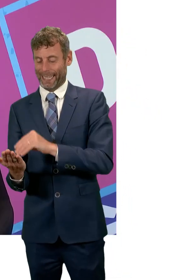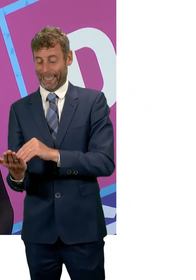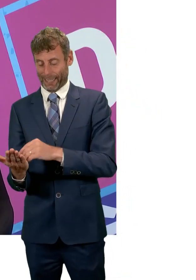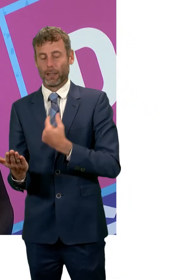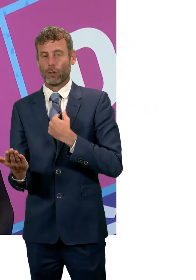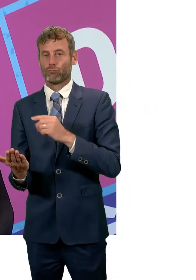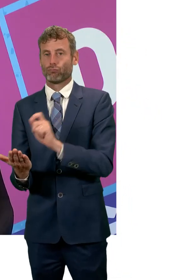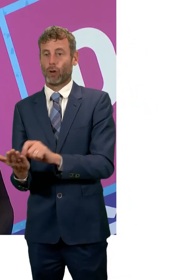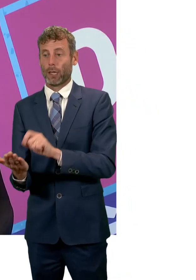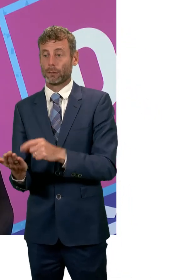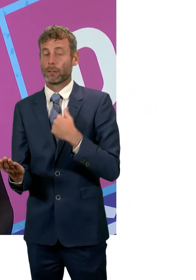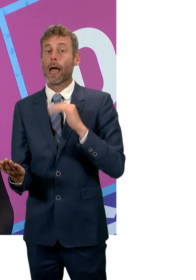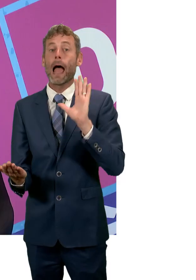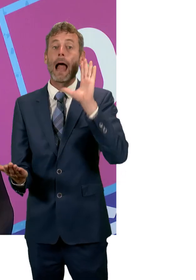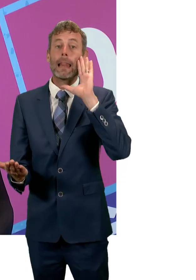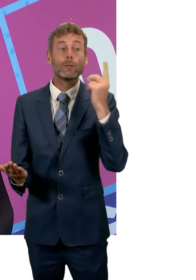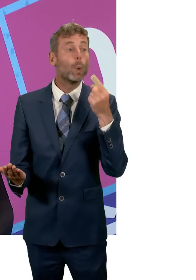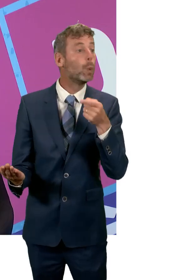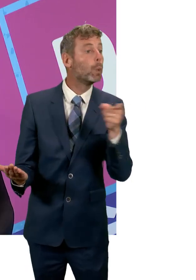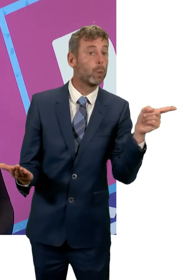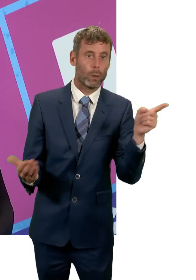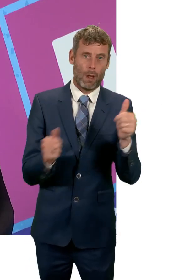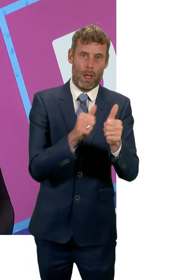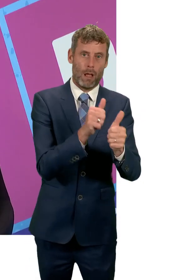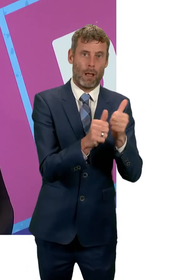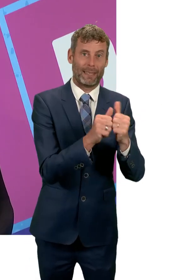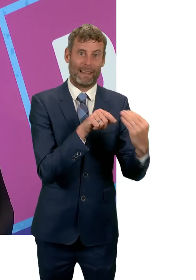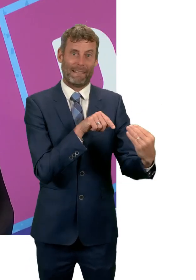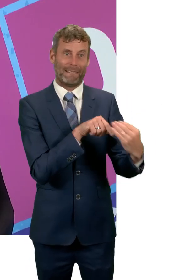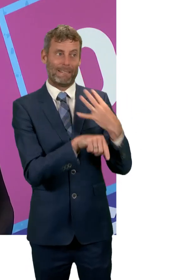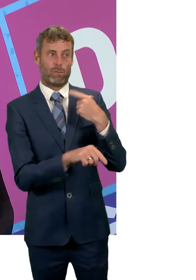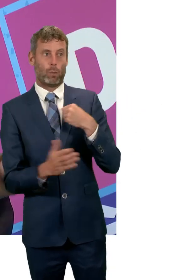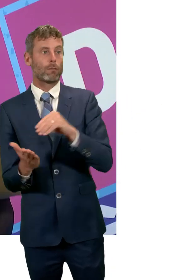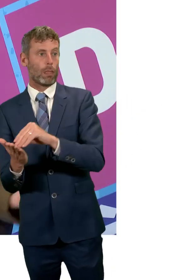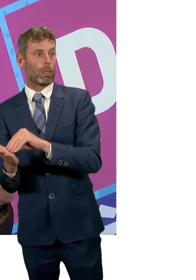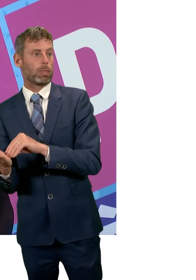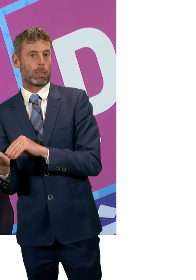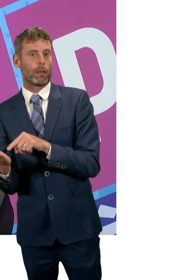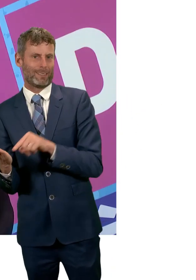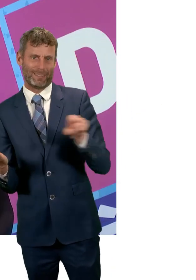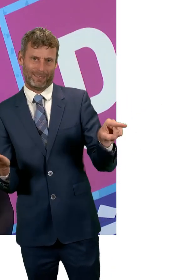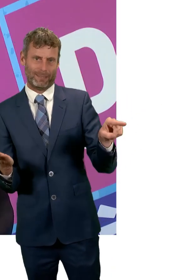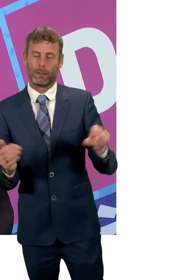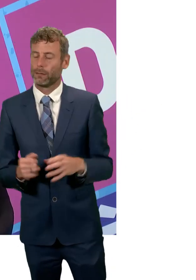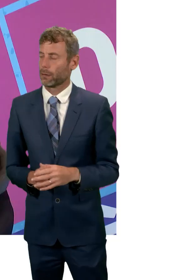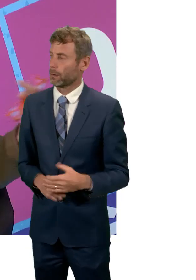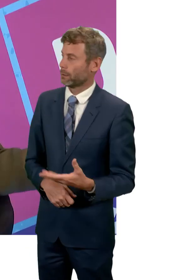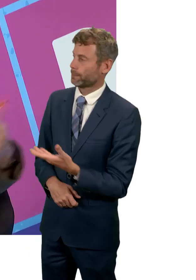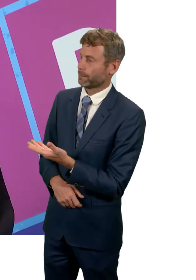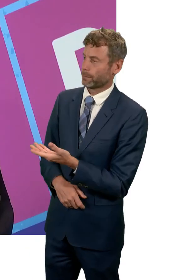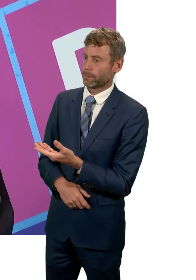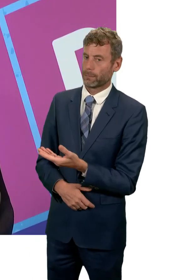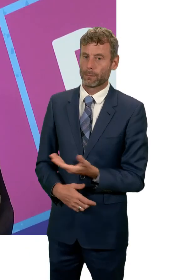the food system or the food policy. So that's something as well. Gary, what do we need to do before we come to solutions?